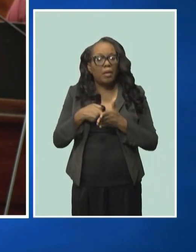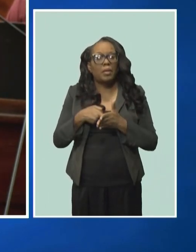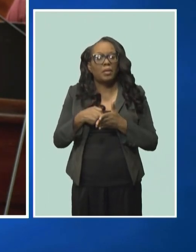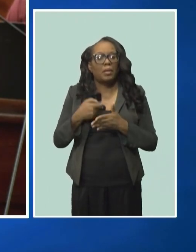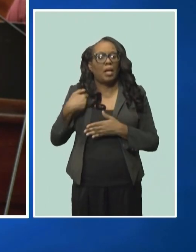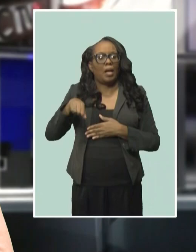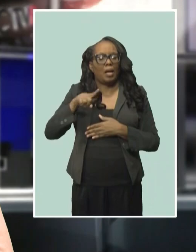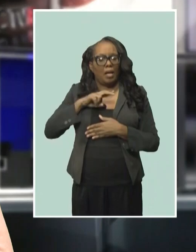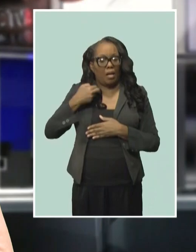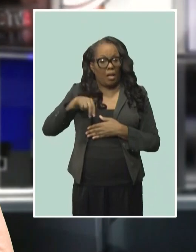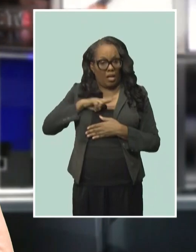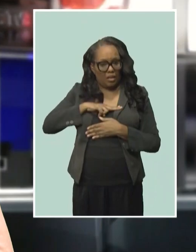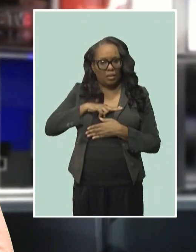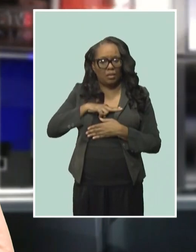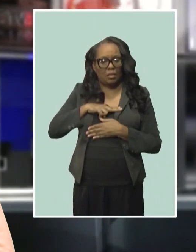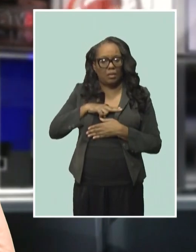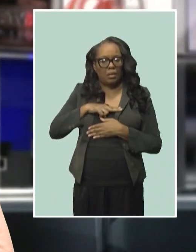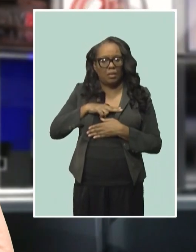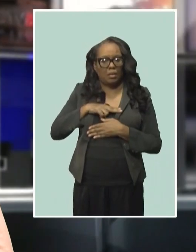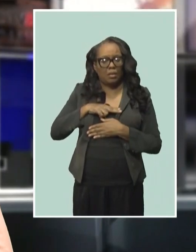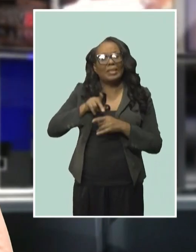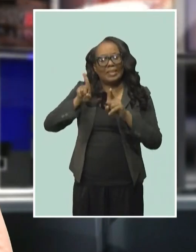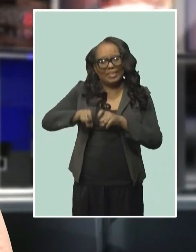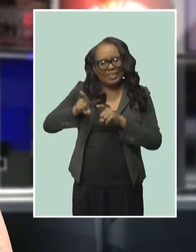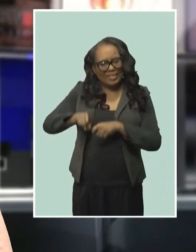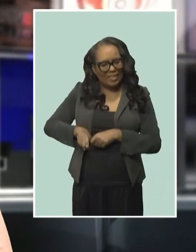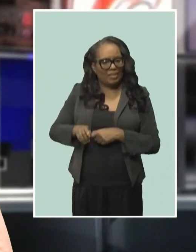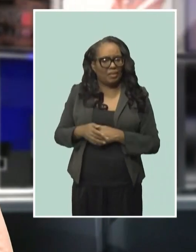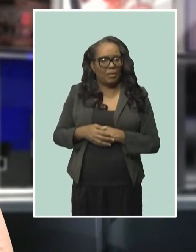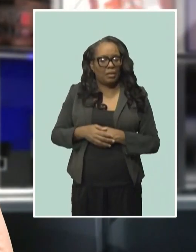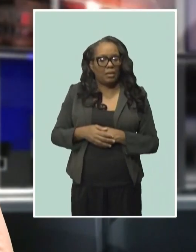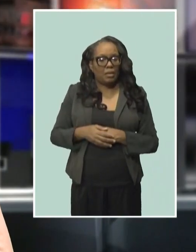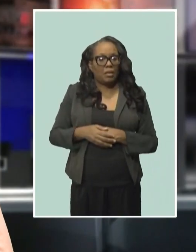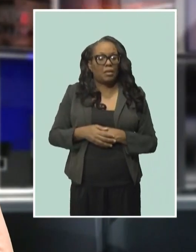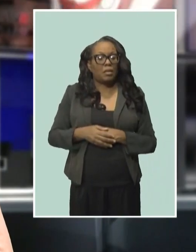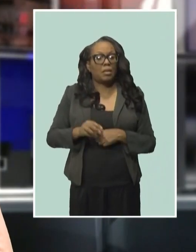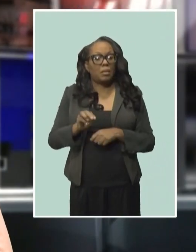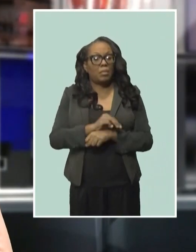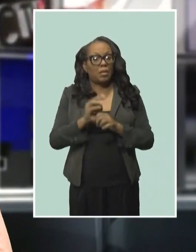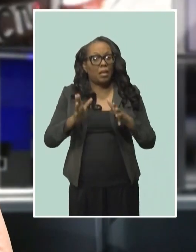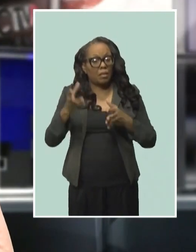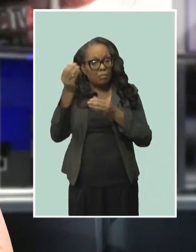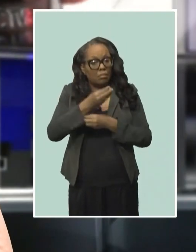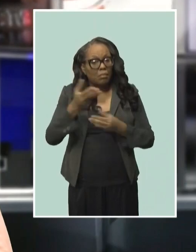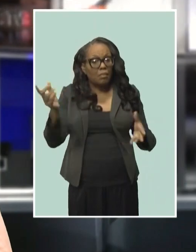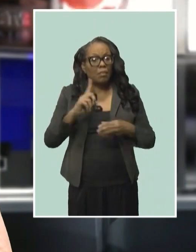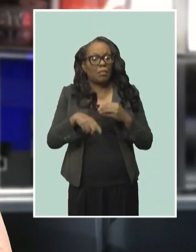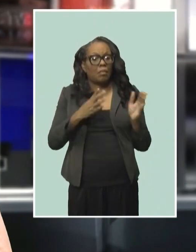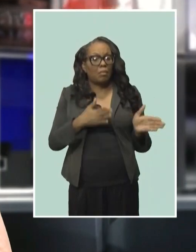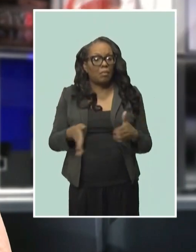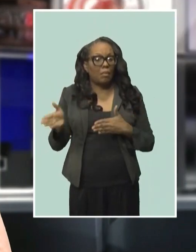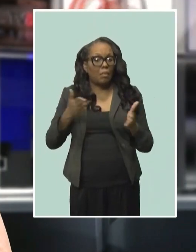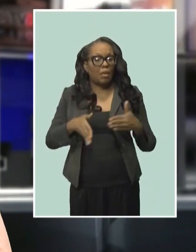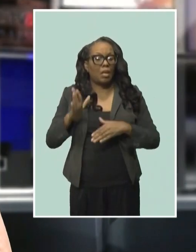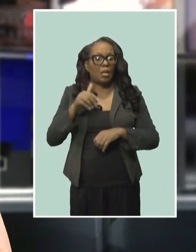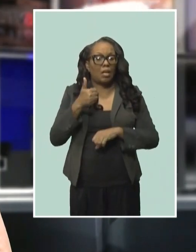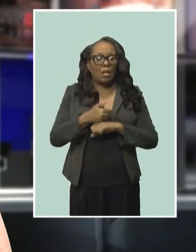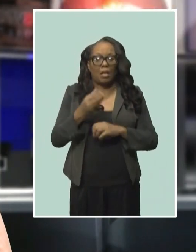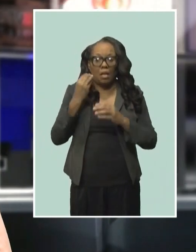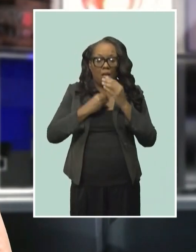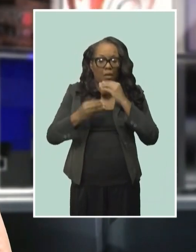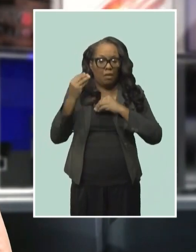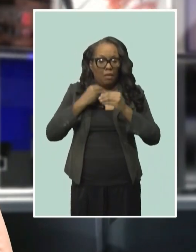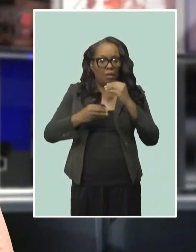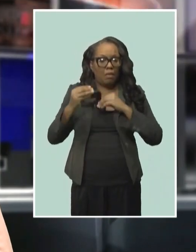export market. Agriculture Minister Indar Ware also provided an update on plans to establish a food terminal